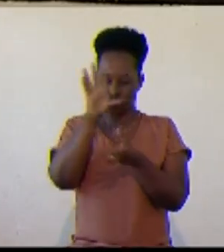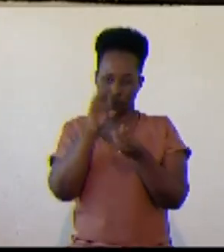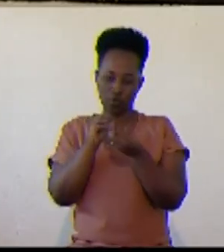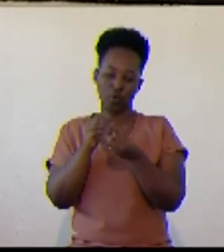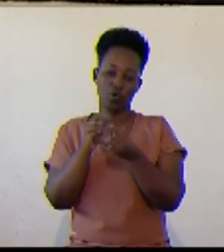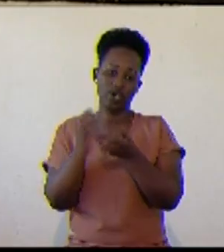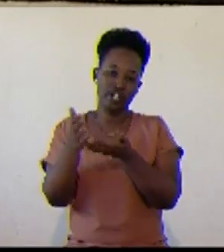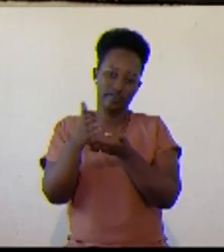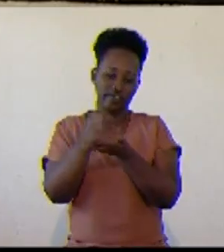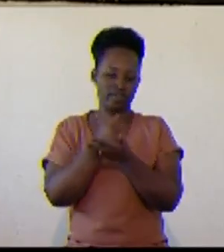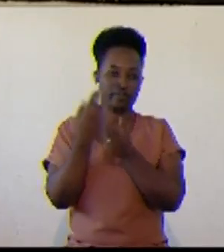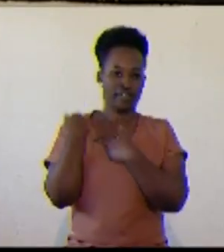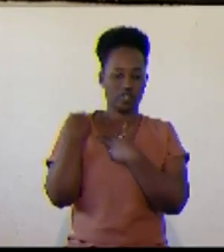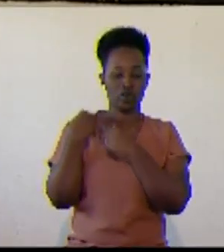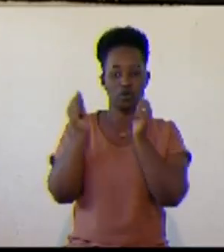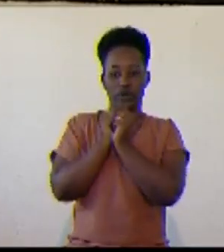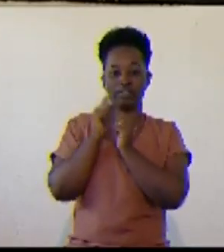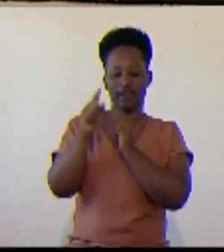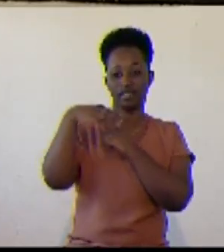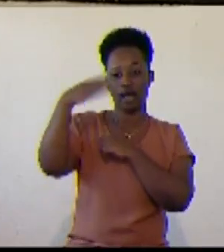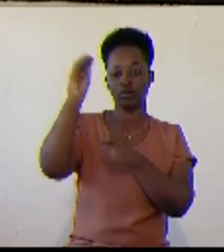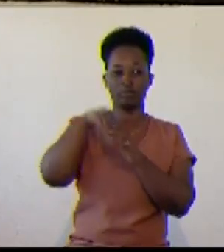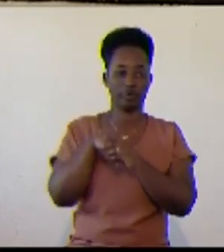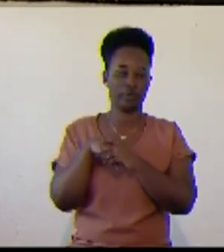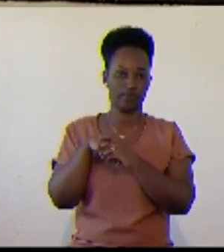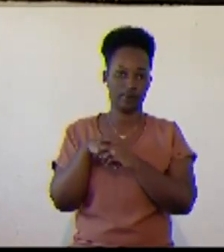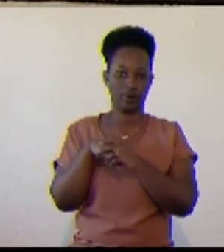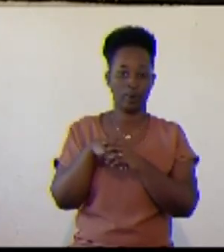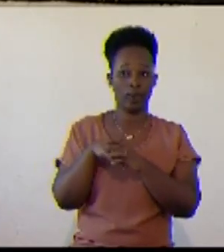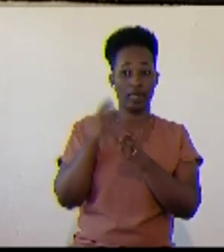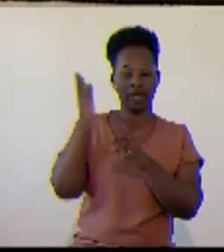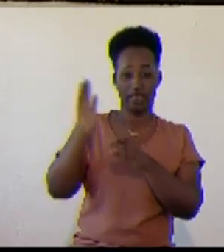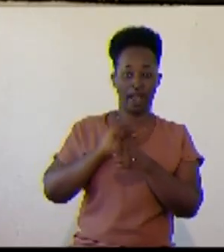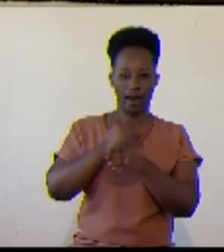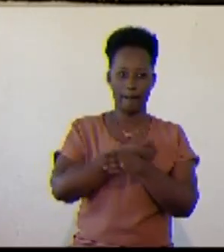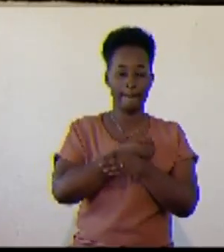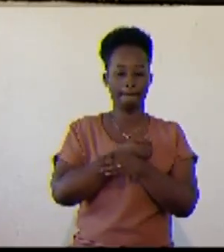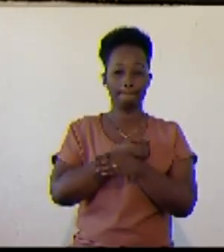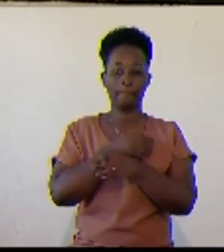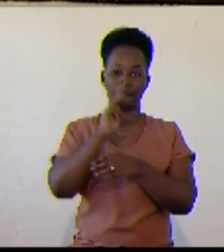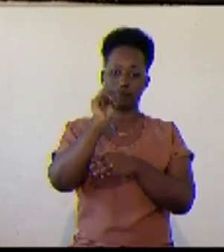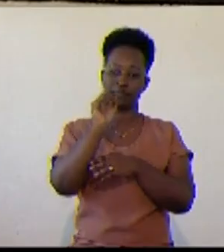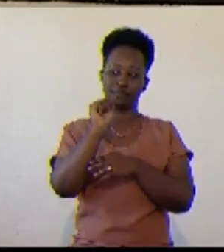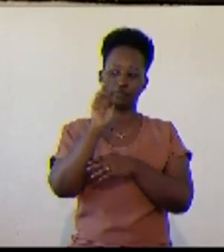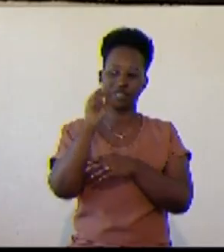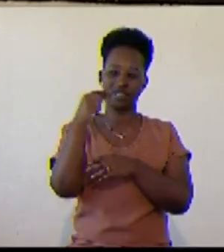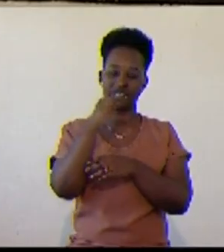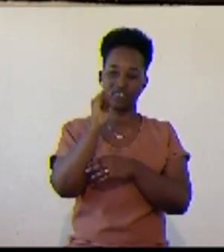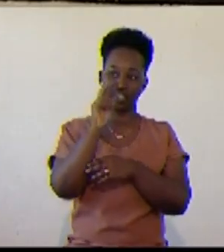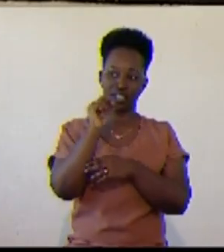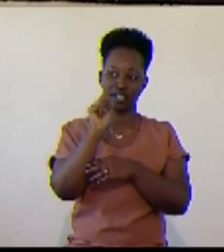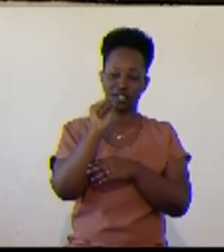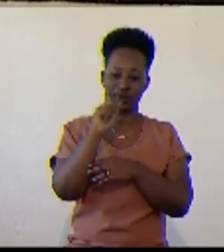with respect to output. So here, our marginal revenue, we are saying is equal to the small change.